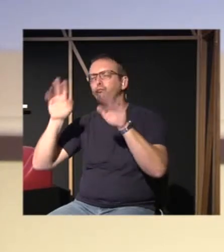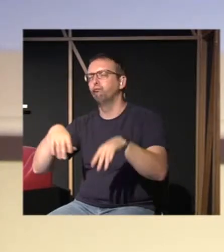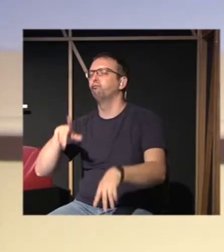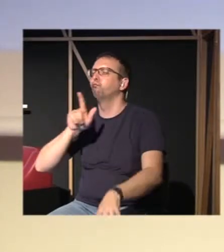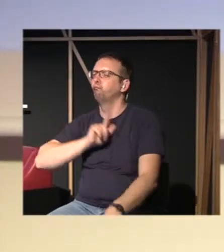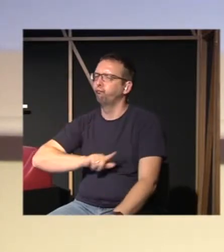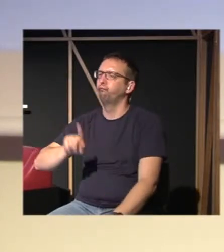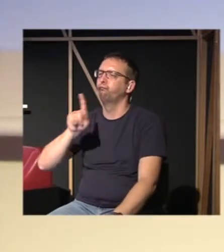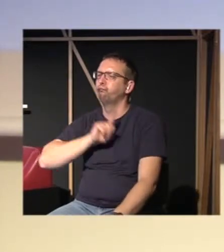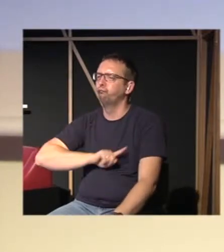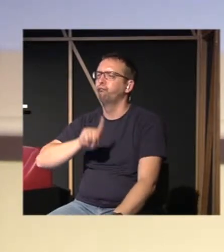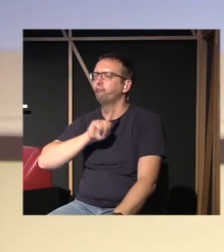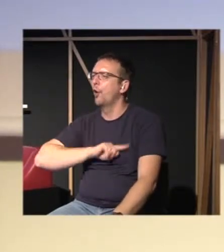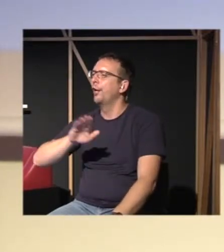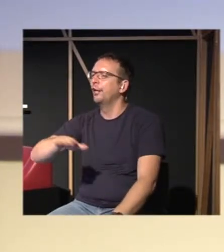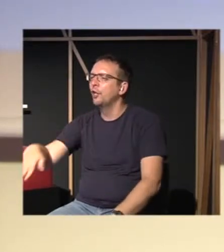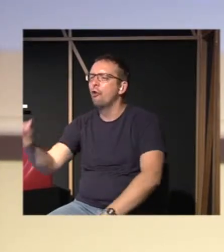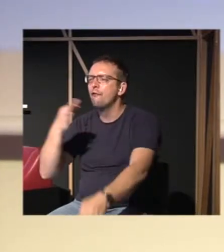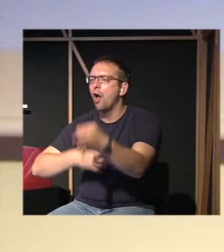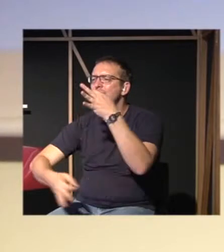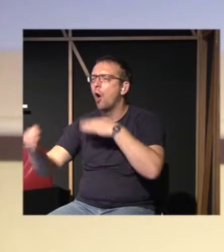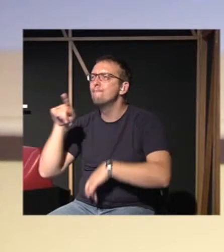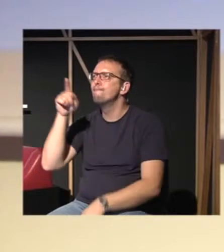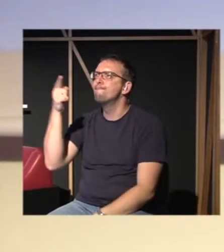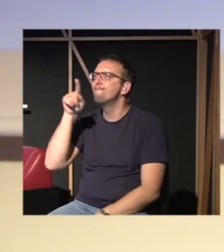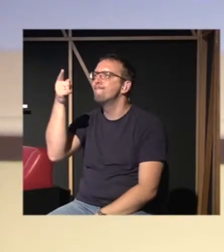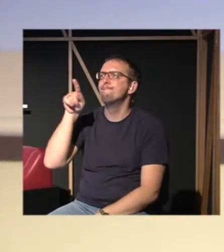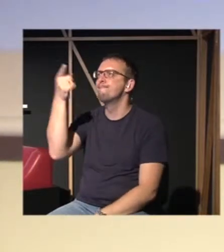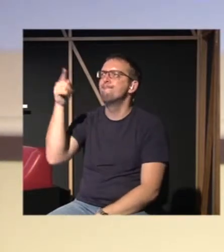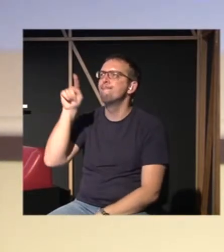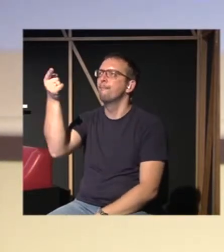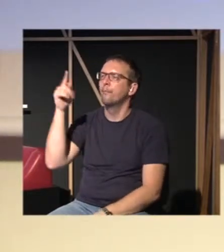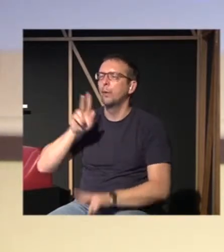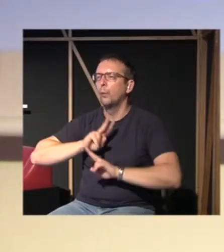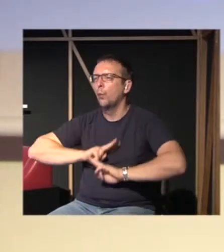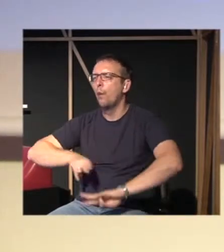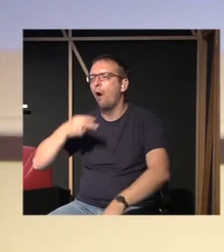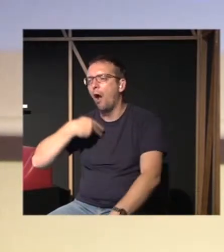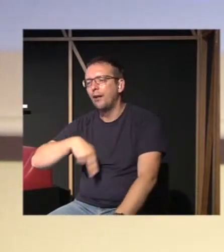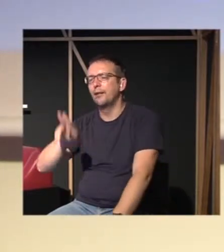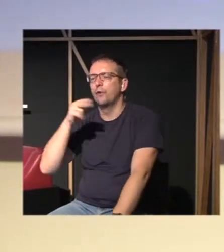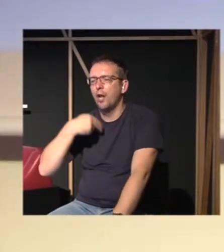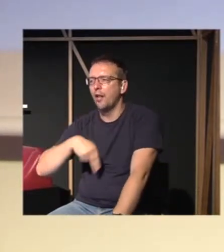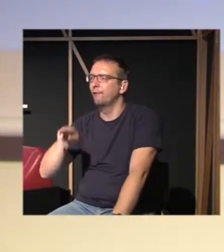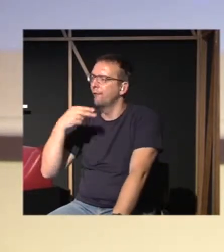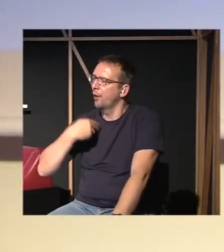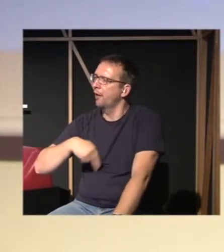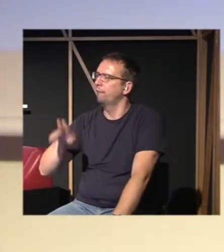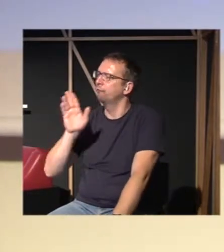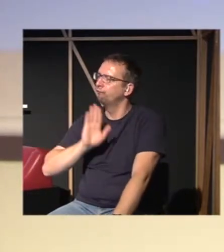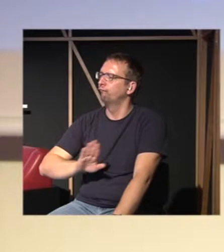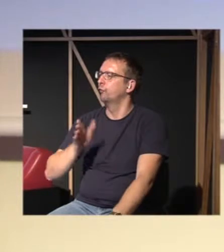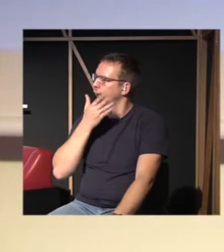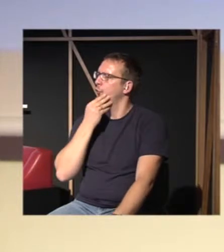but they suggested to make accessible road. So we met and decided to